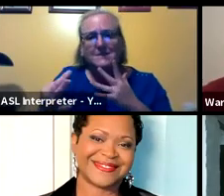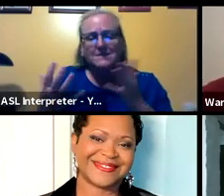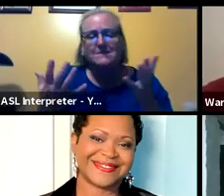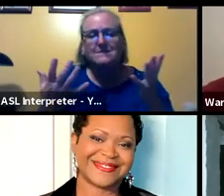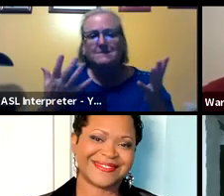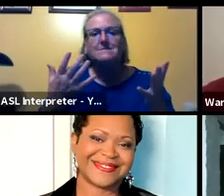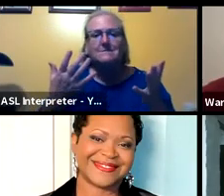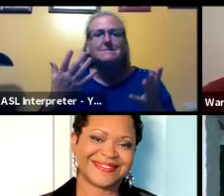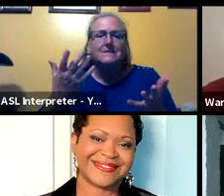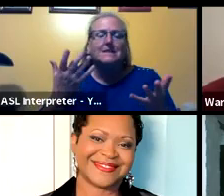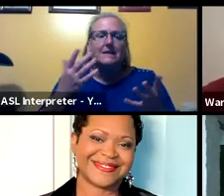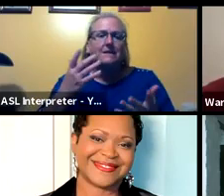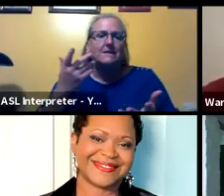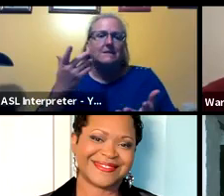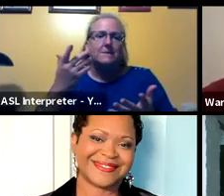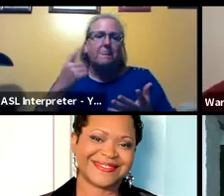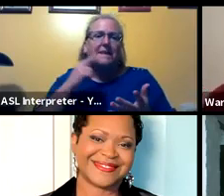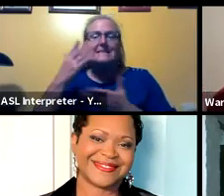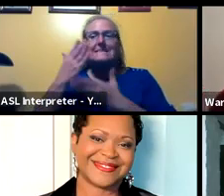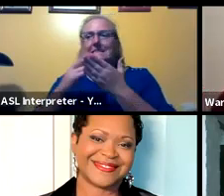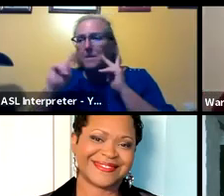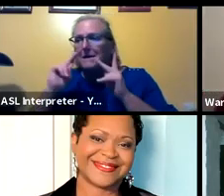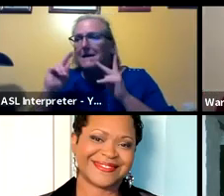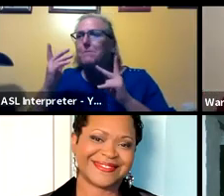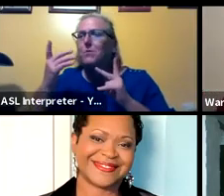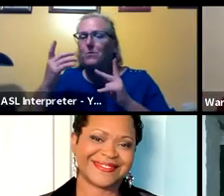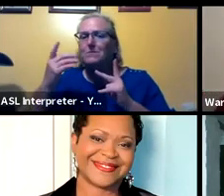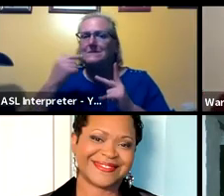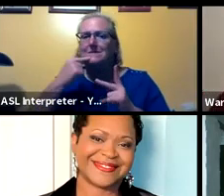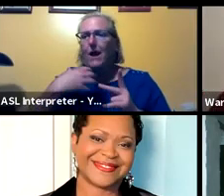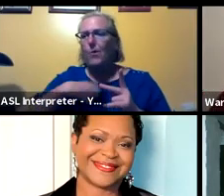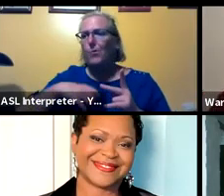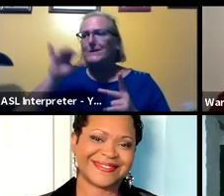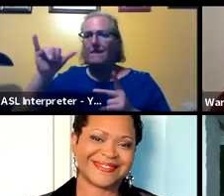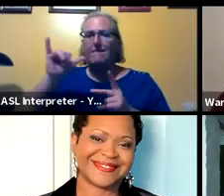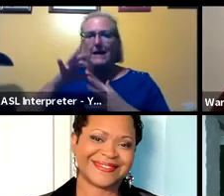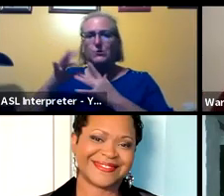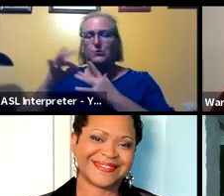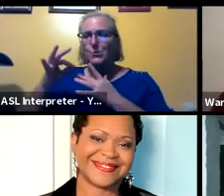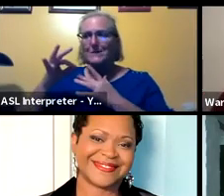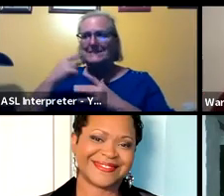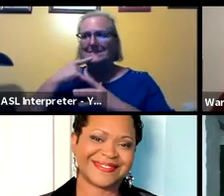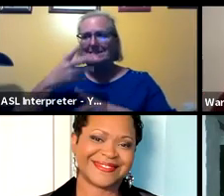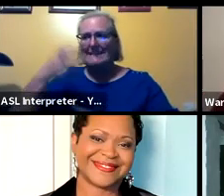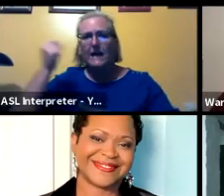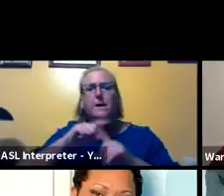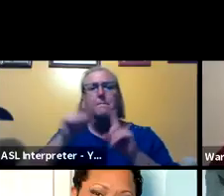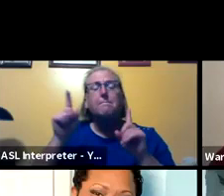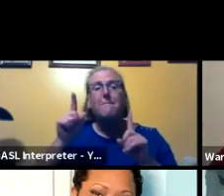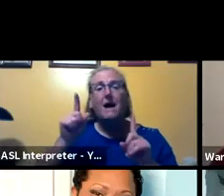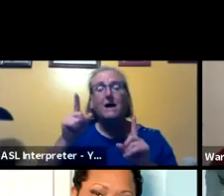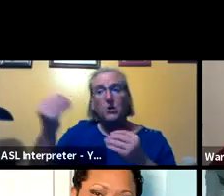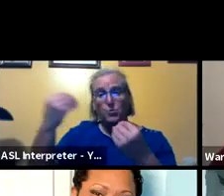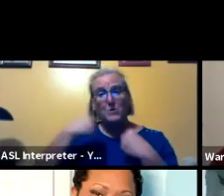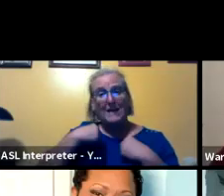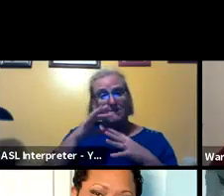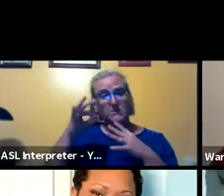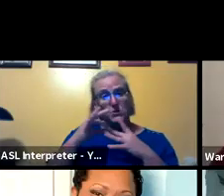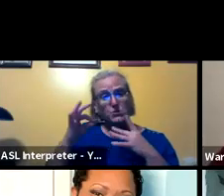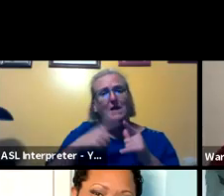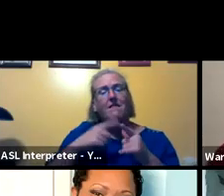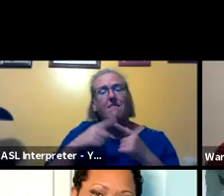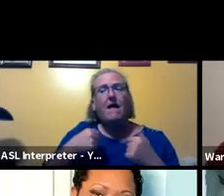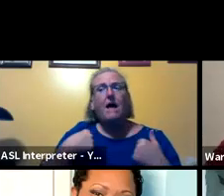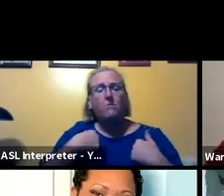nice to have that choice removed, and sometimes it is, but I feel that given that choice, we do then have